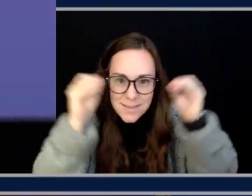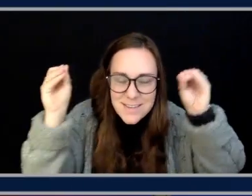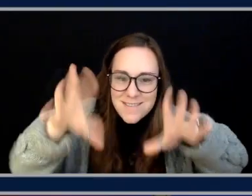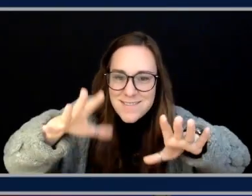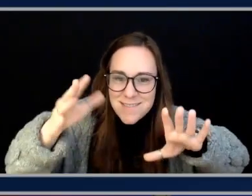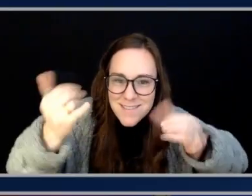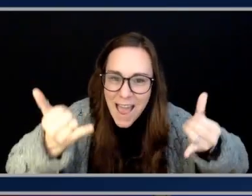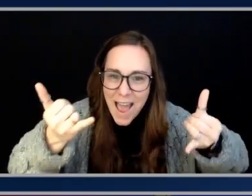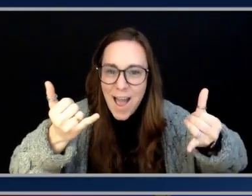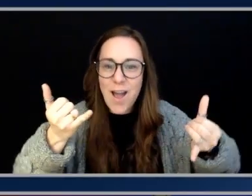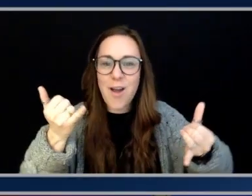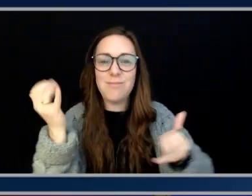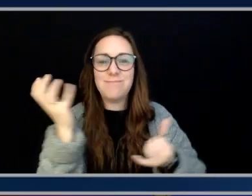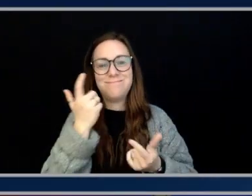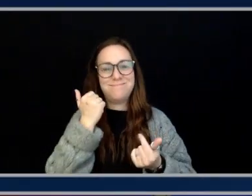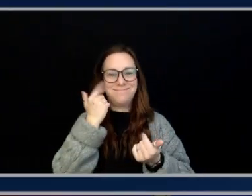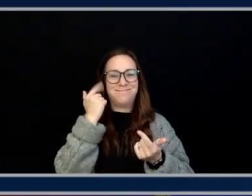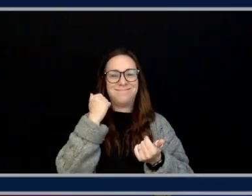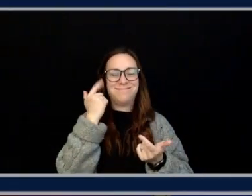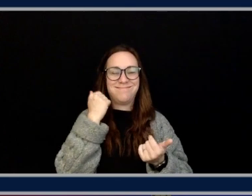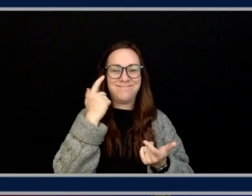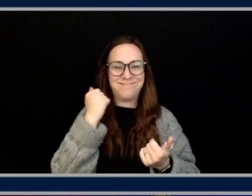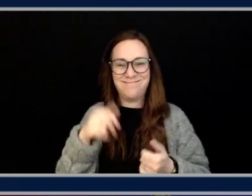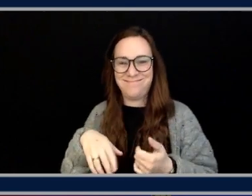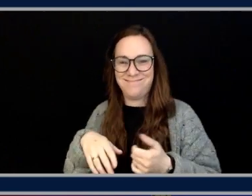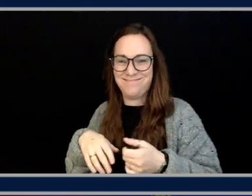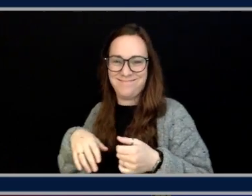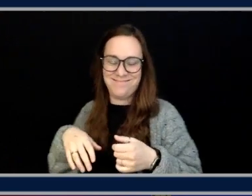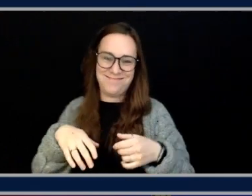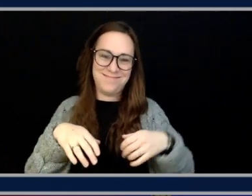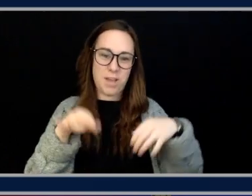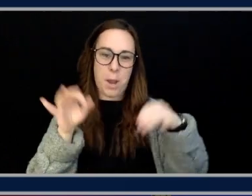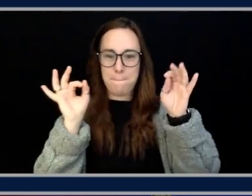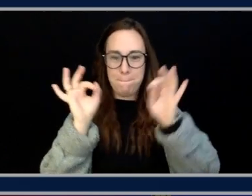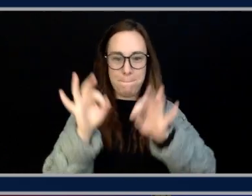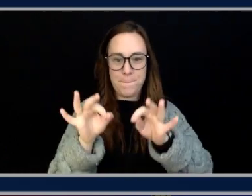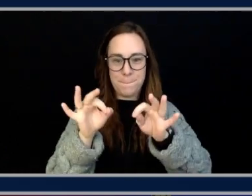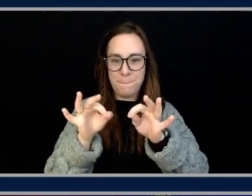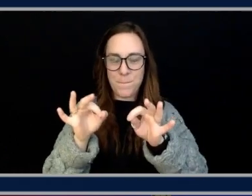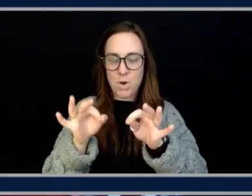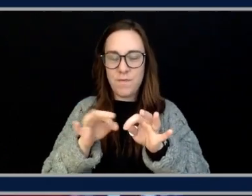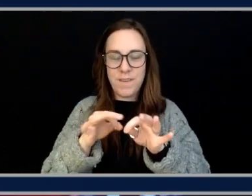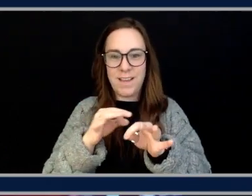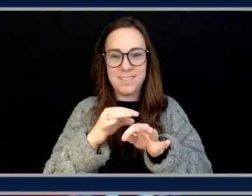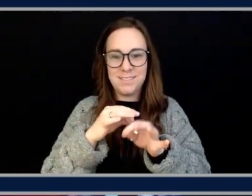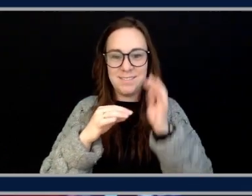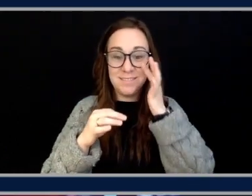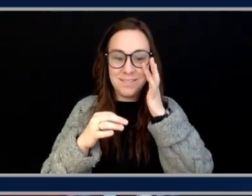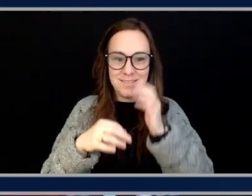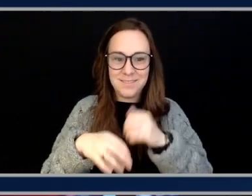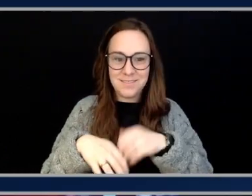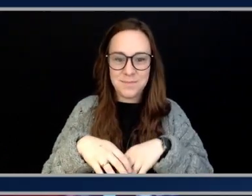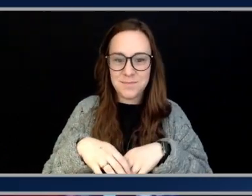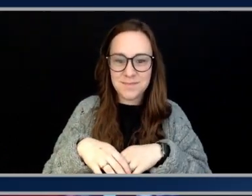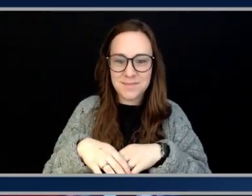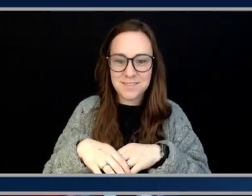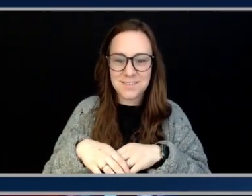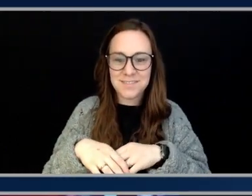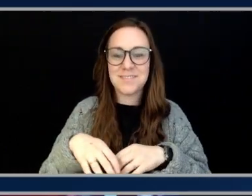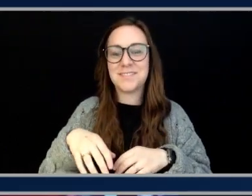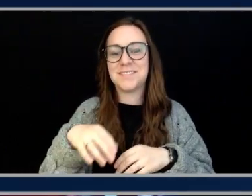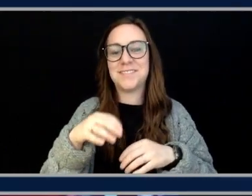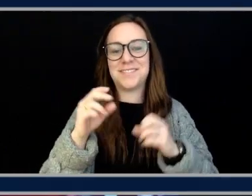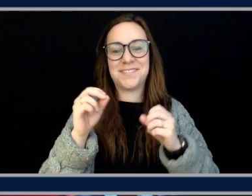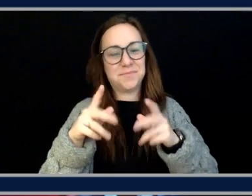magic. There we go. Didn't even need to do the. He's incredible. I didn't need Where to was do the the demo. dance? Well, I'm not doing too much of a demo. Okay. Fine. We